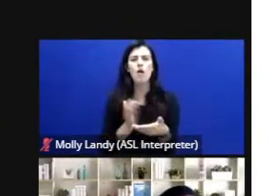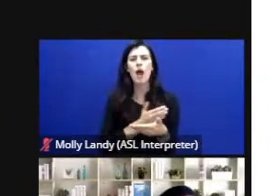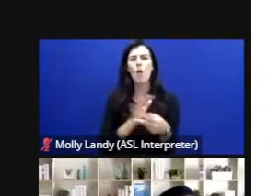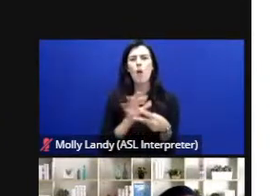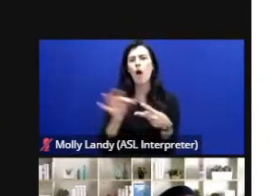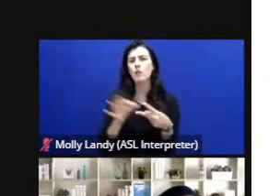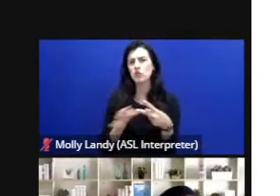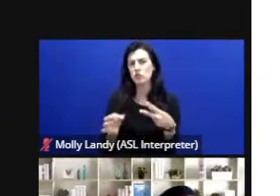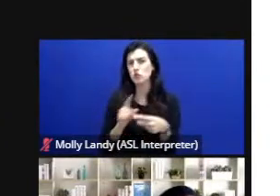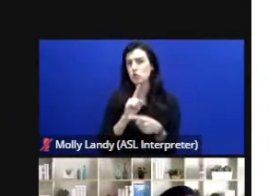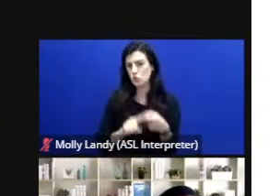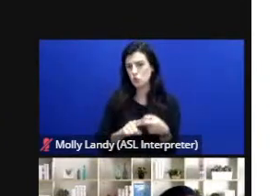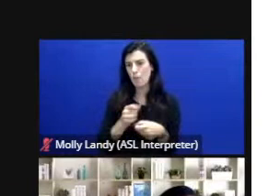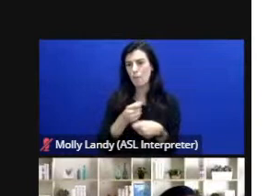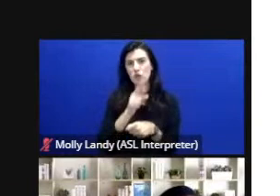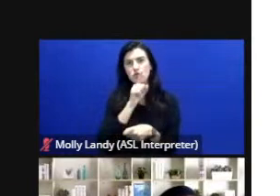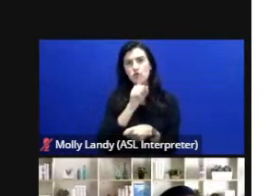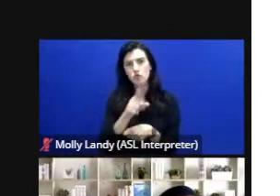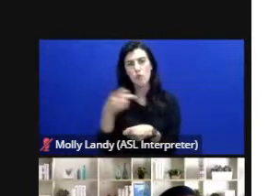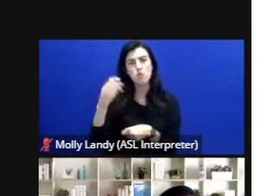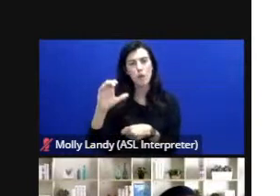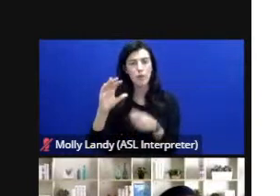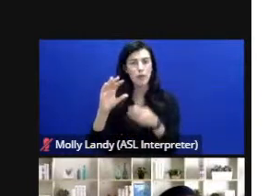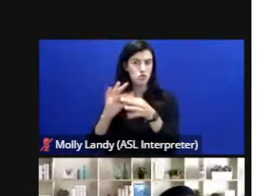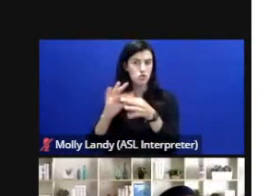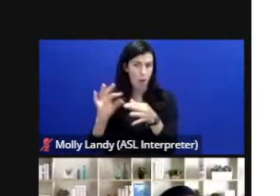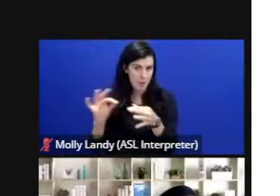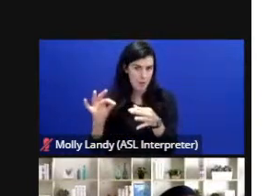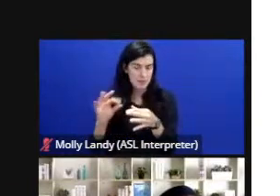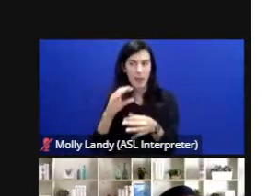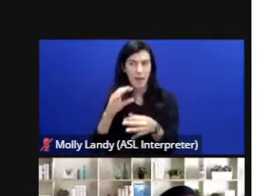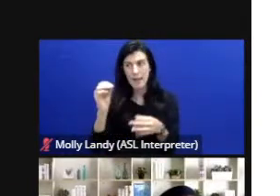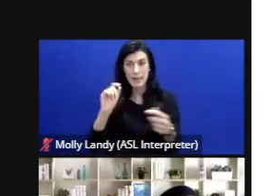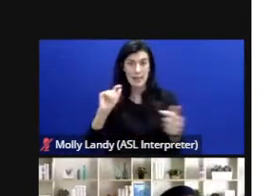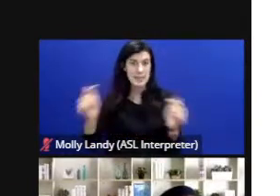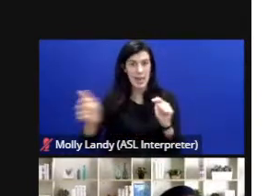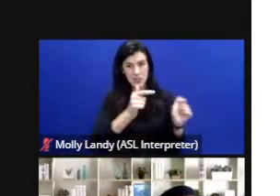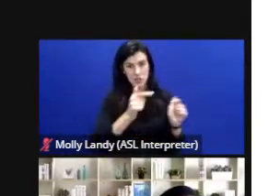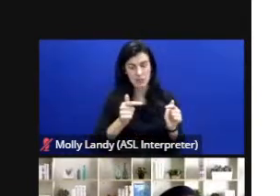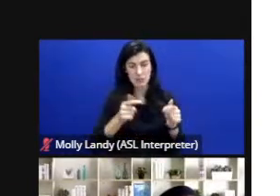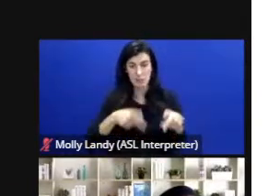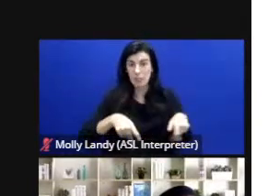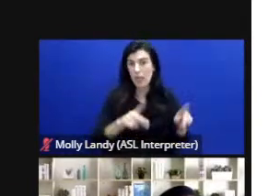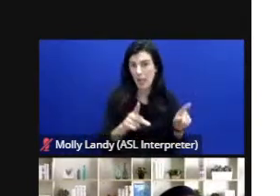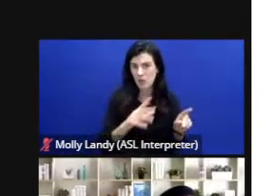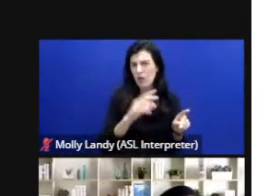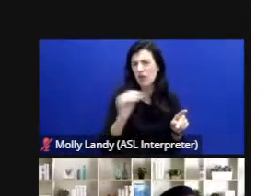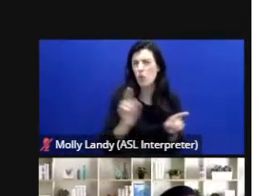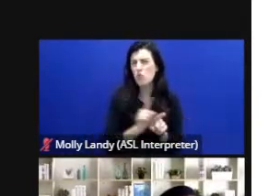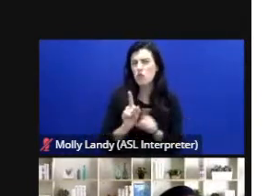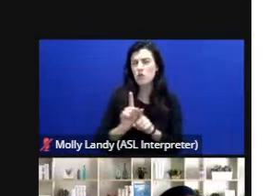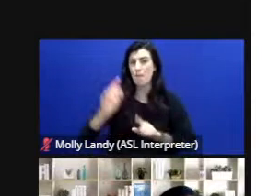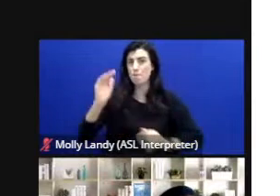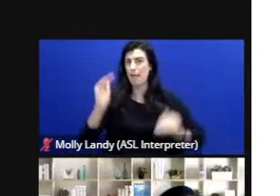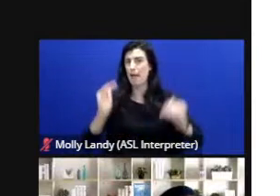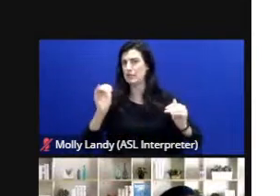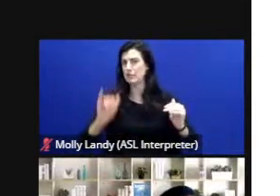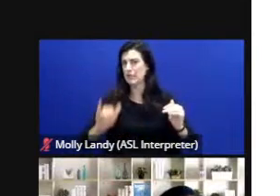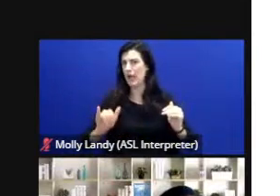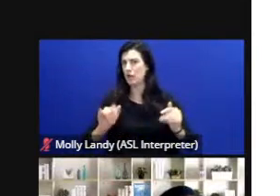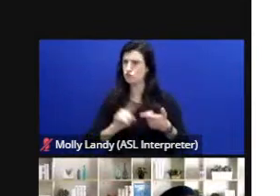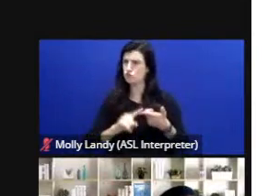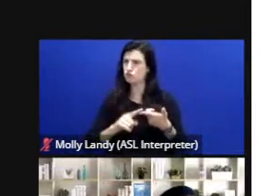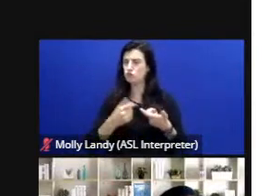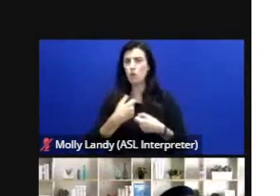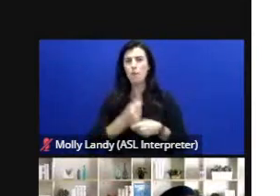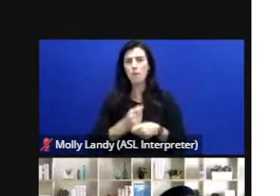to ensure public comment and engagement and balance that against the need to make sound public